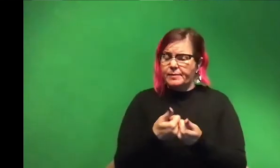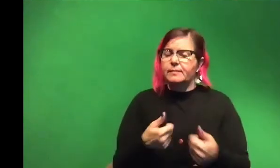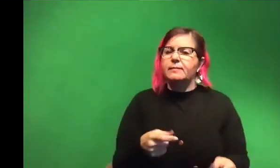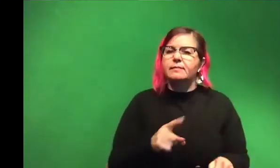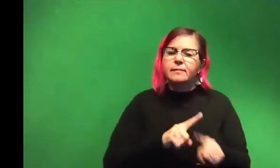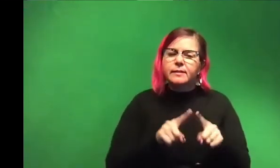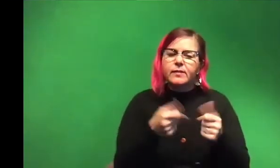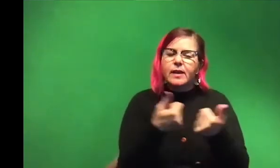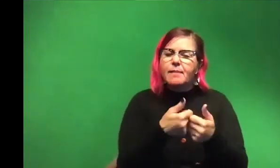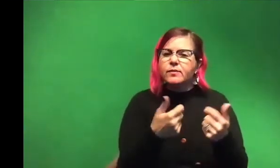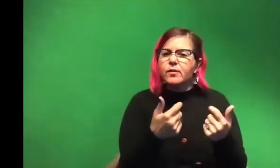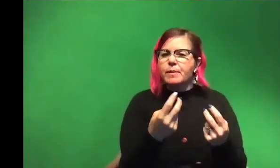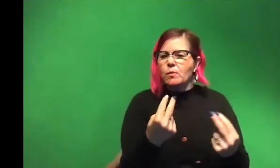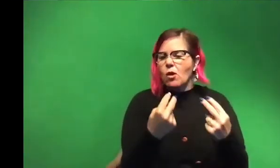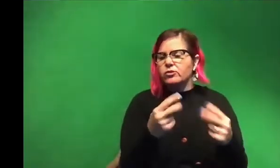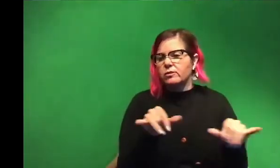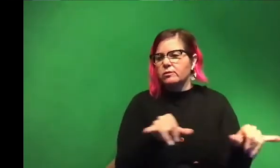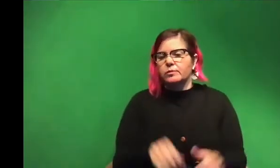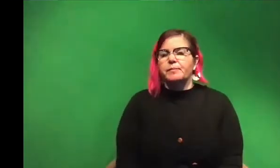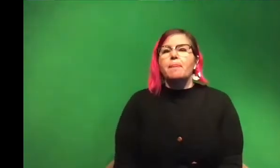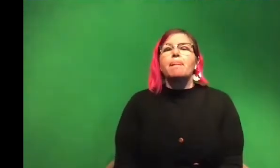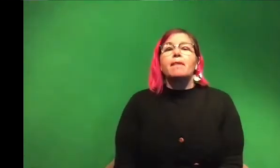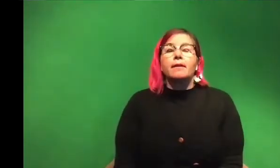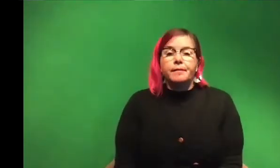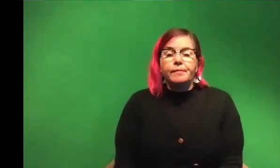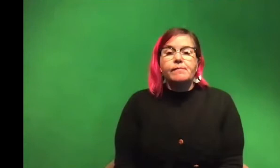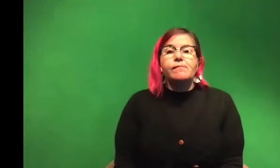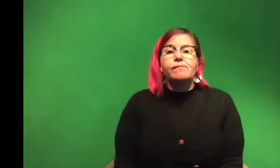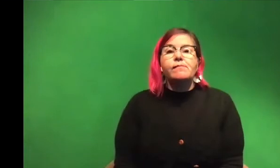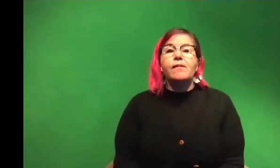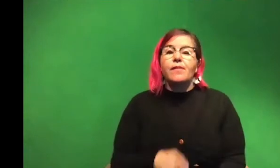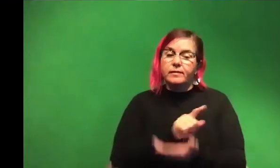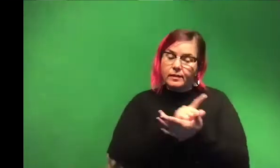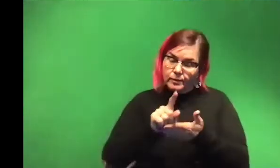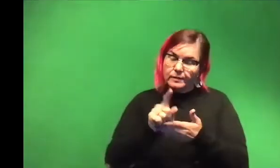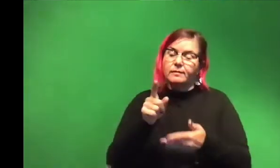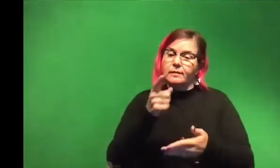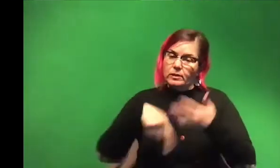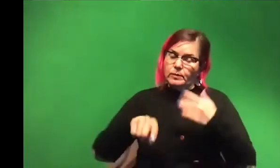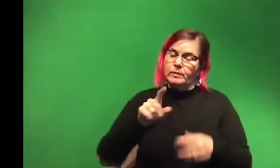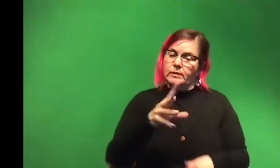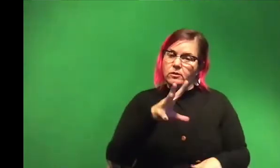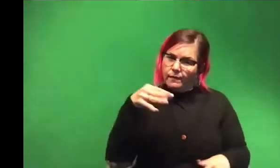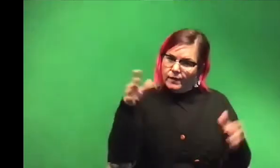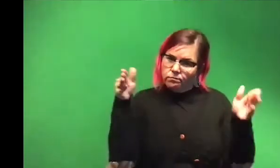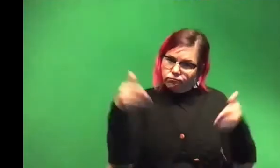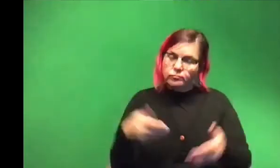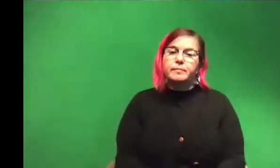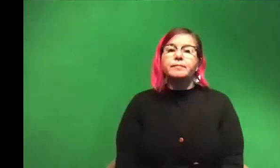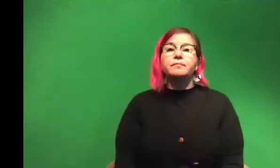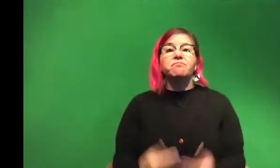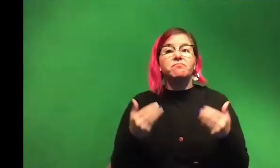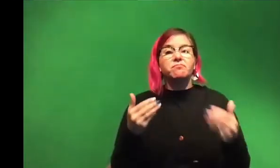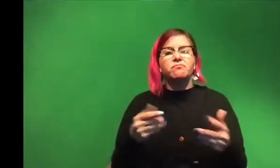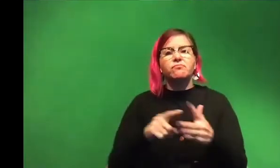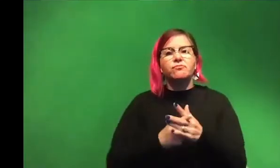audience to play along with as well. So that's what's up on Cephalopod week next week. So I guess let's get